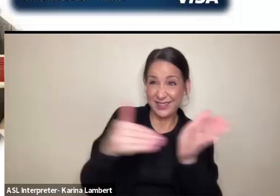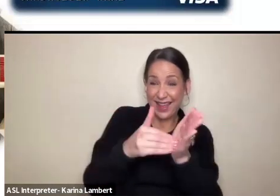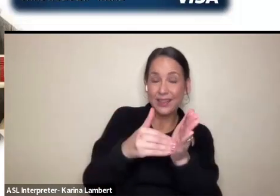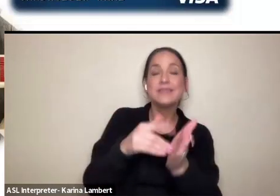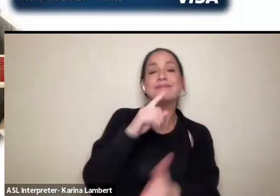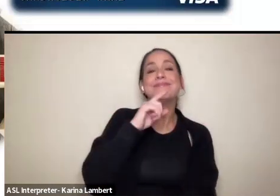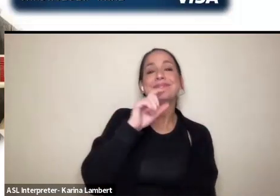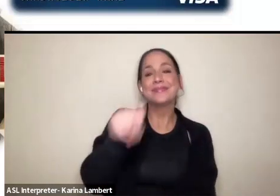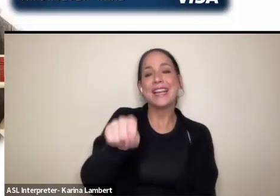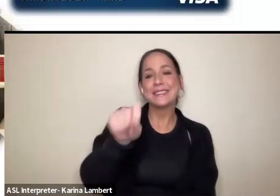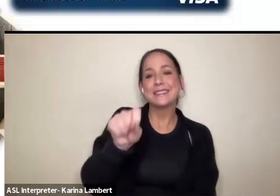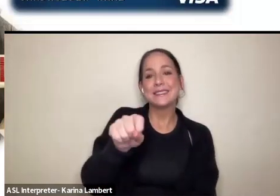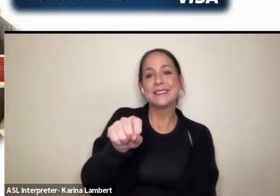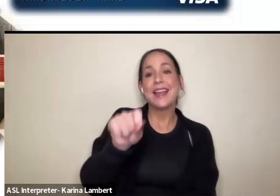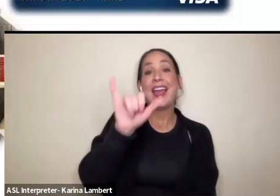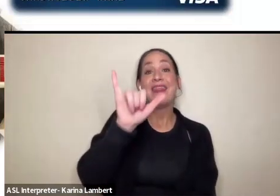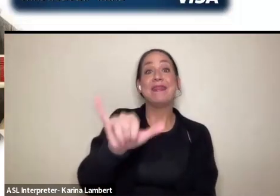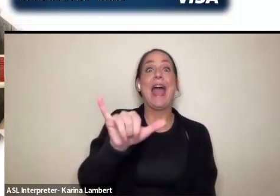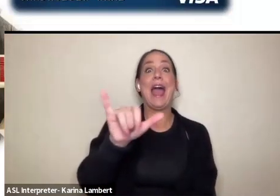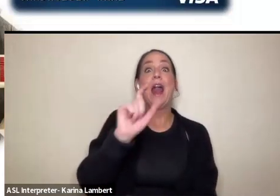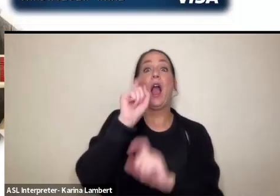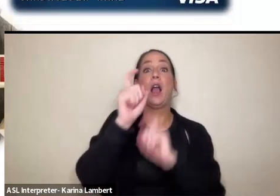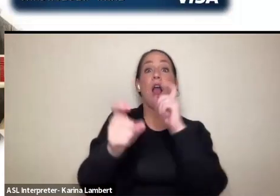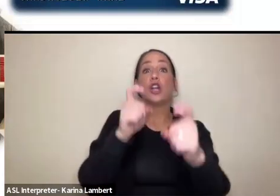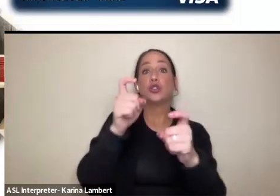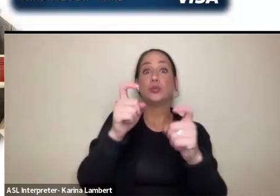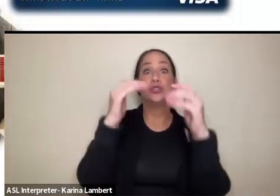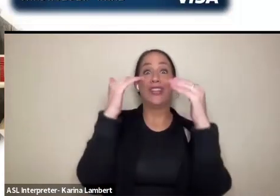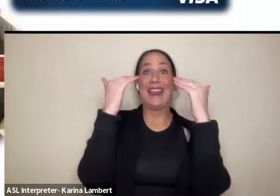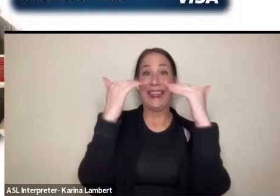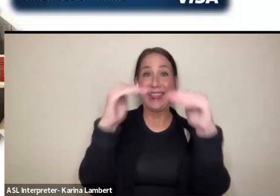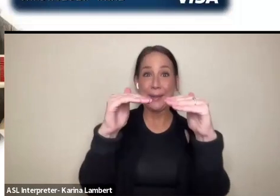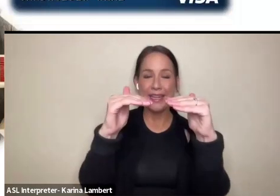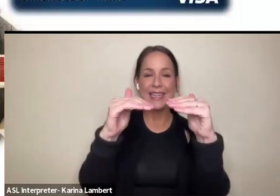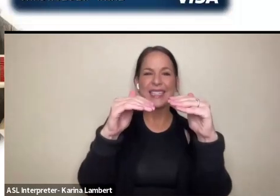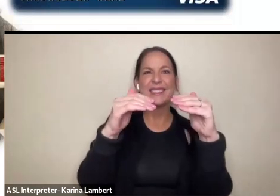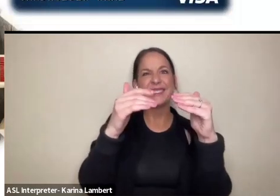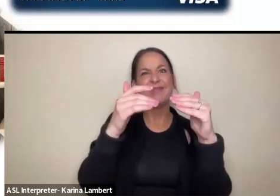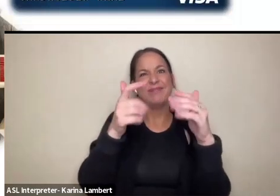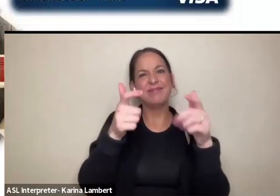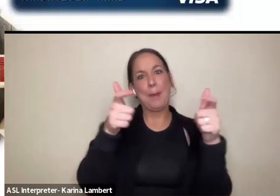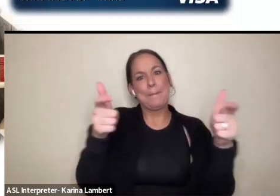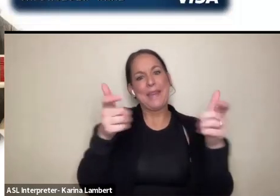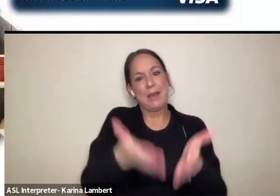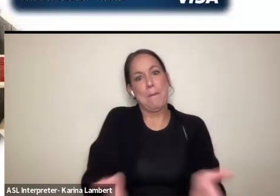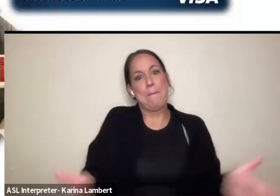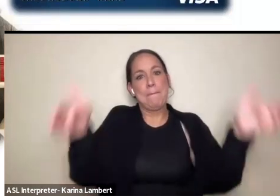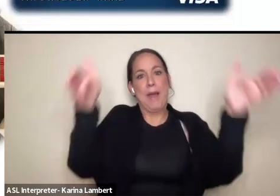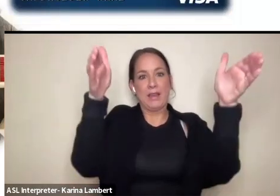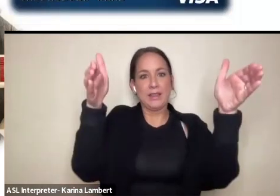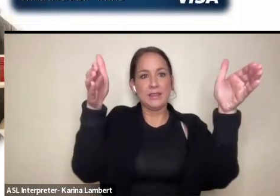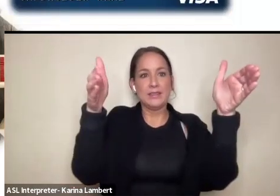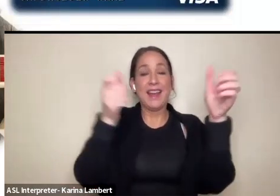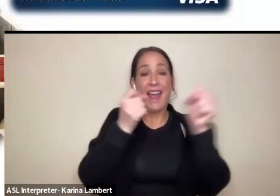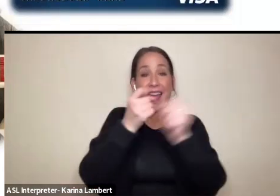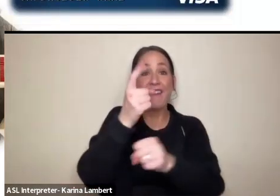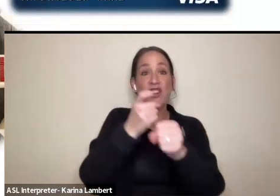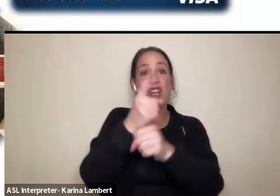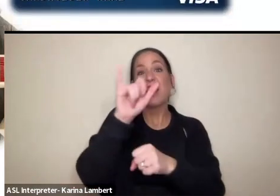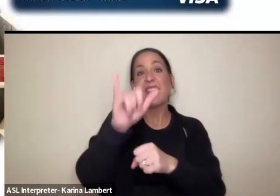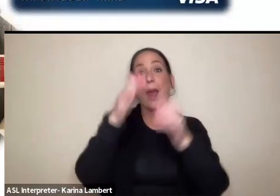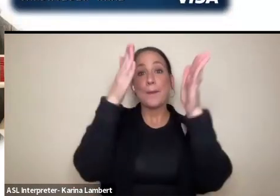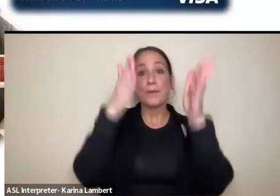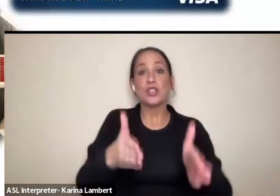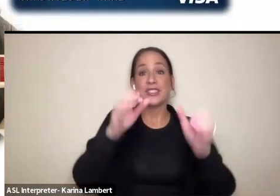the contribution limit as a big bucket. And every year that account holder can fill his or her bucket. It could be money